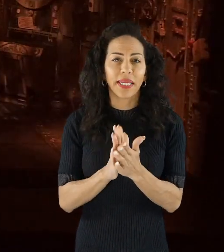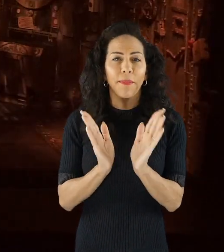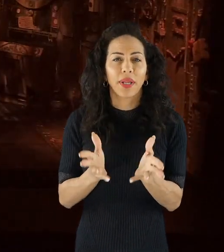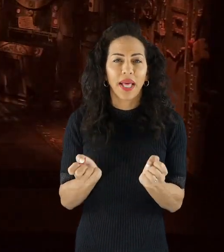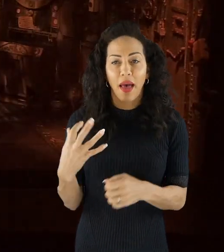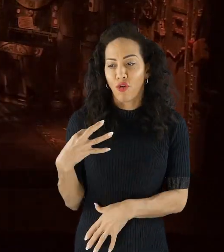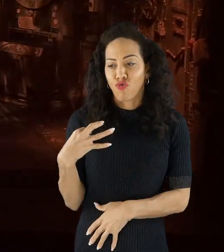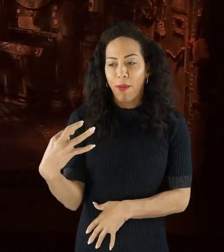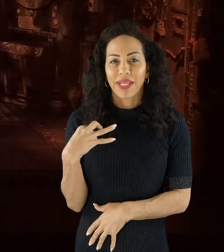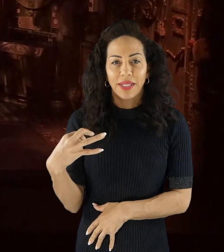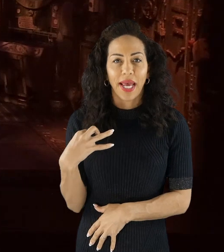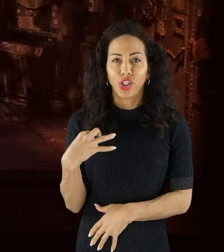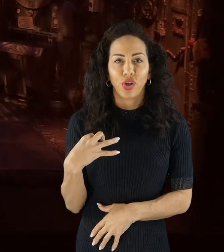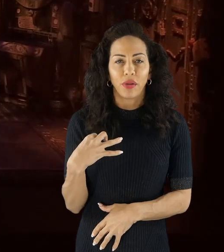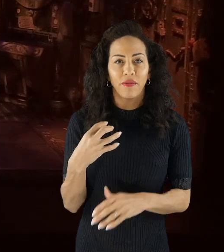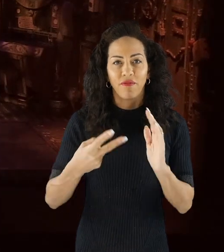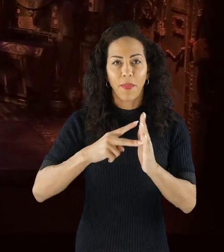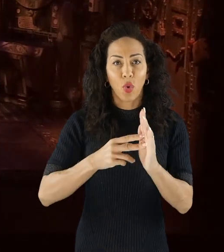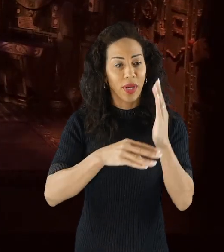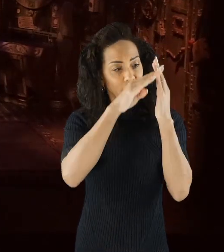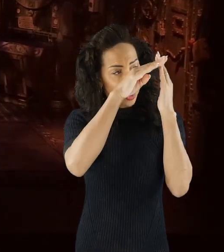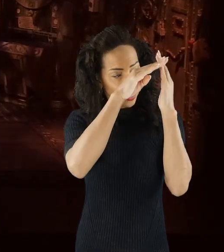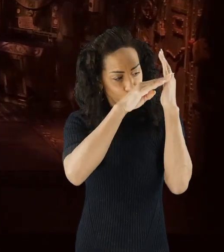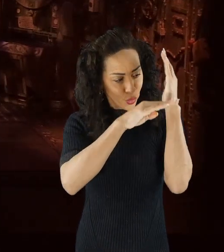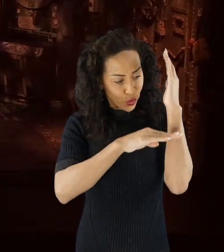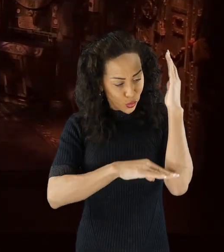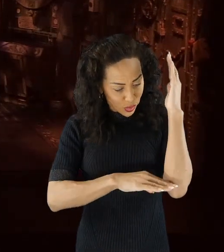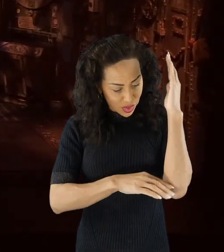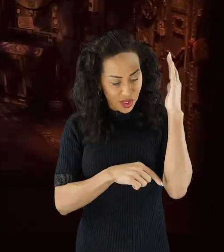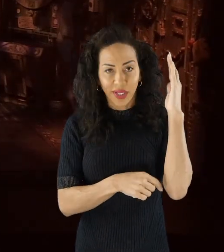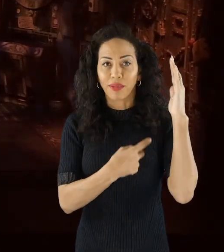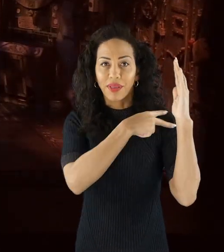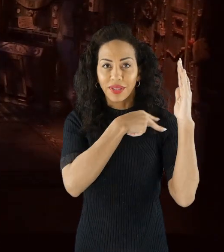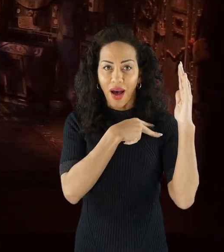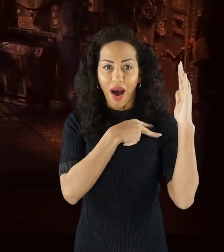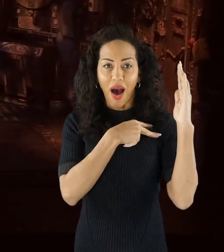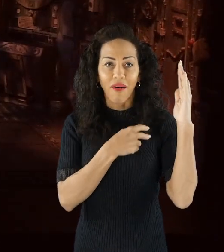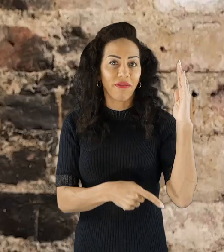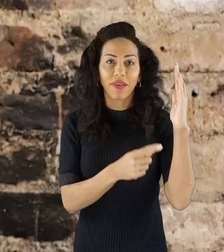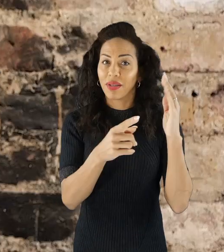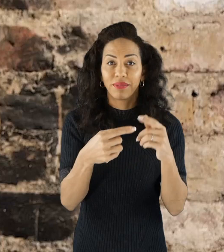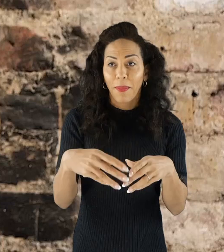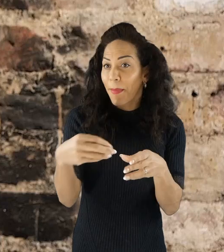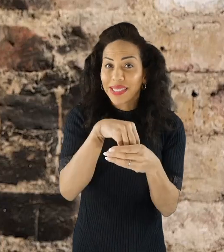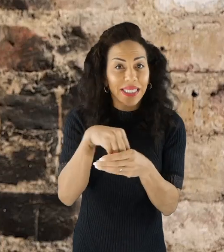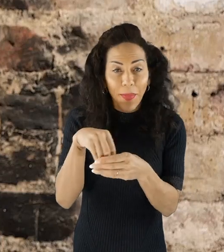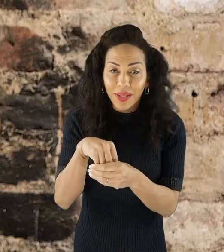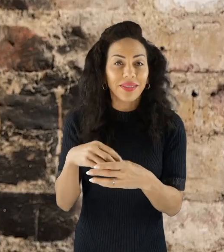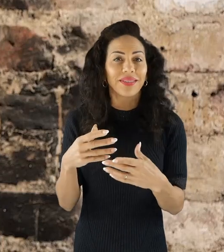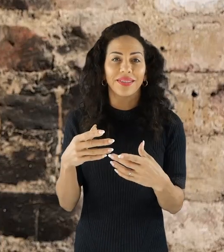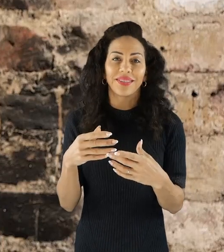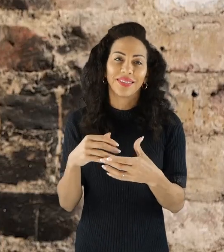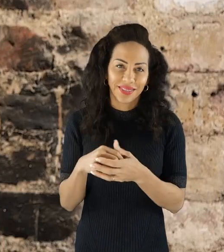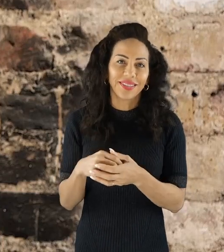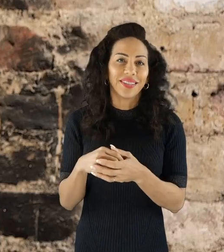representation right across the board, from the board to the staff, our participant, and that